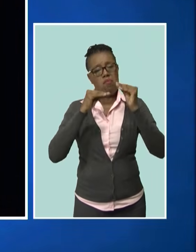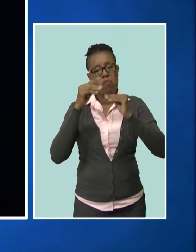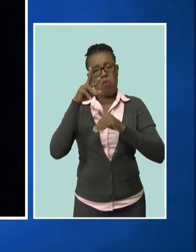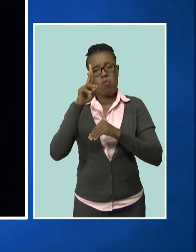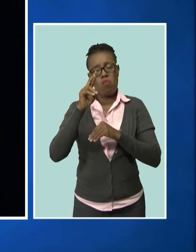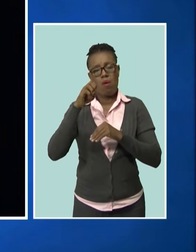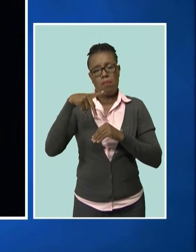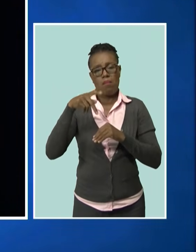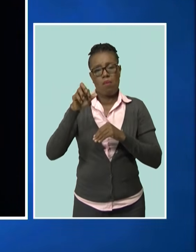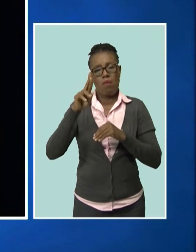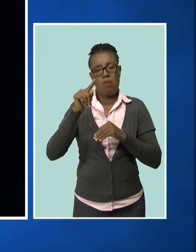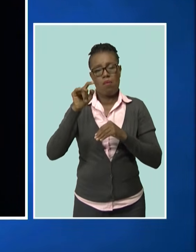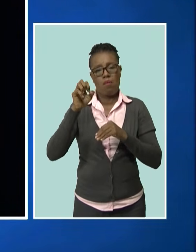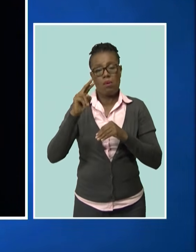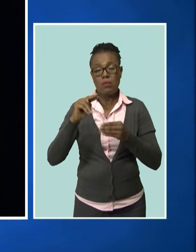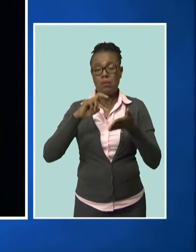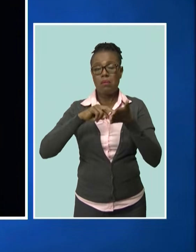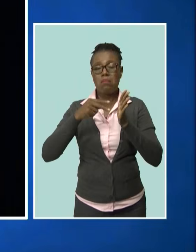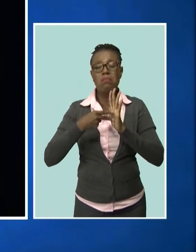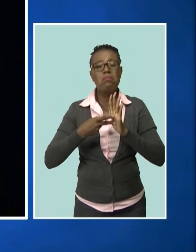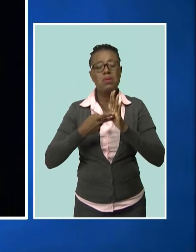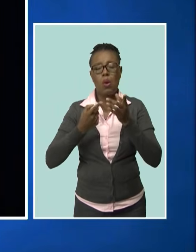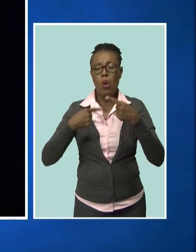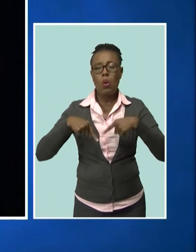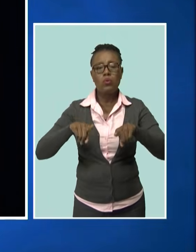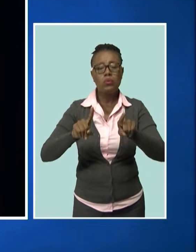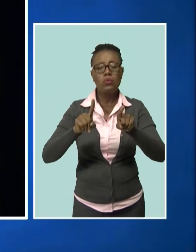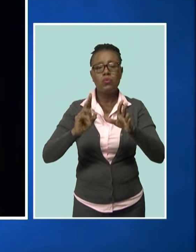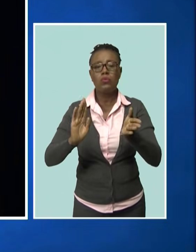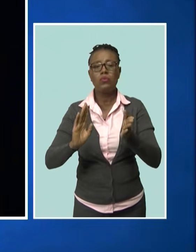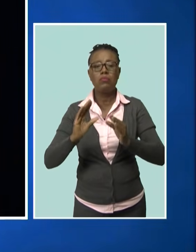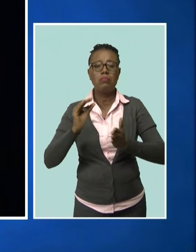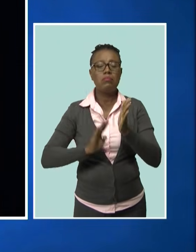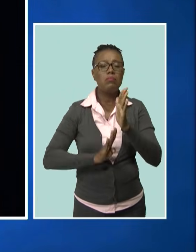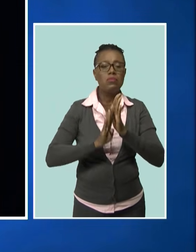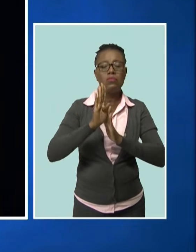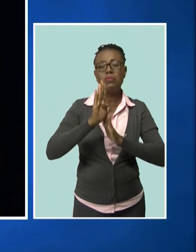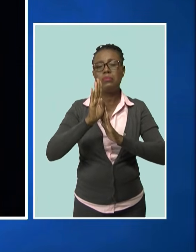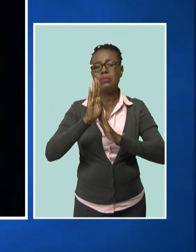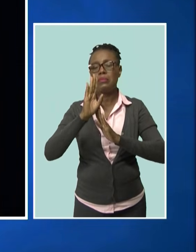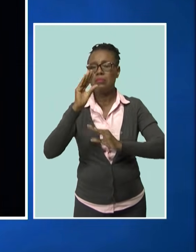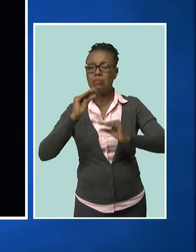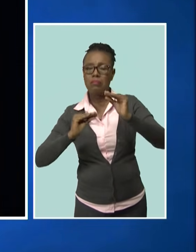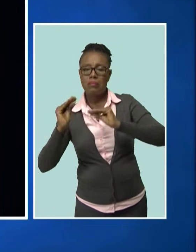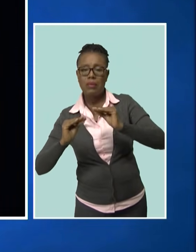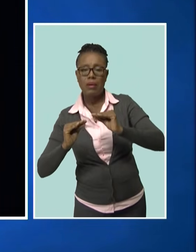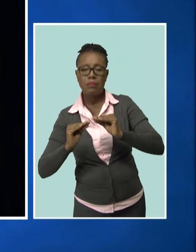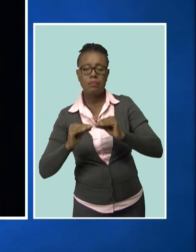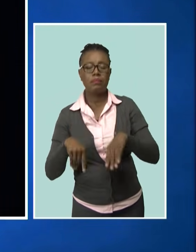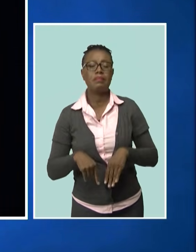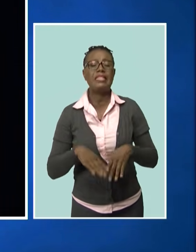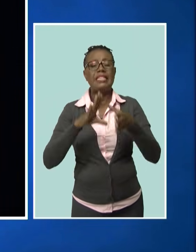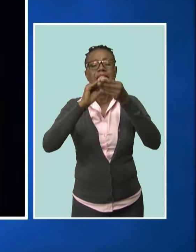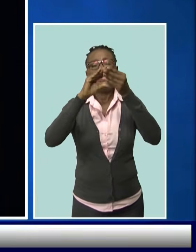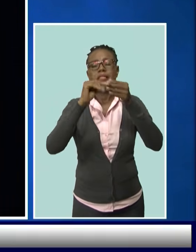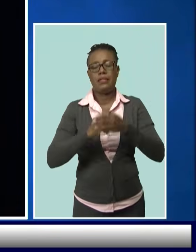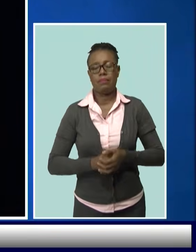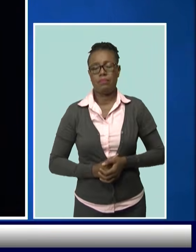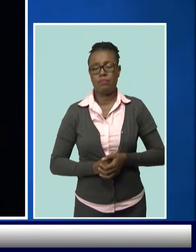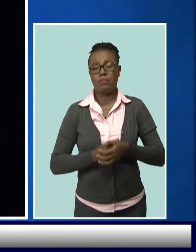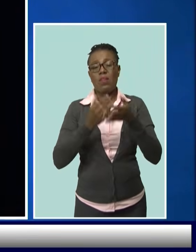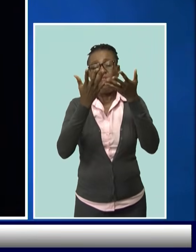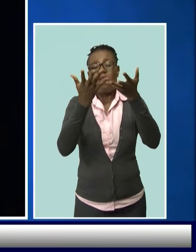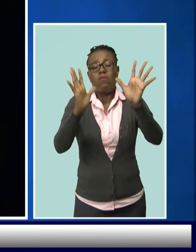journey through development and historical corrections. He ended with a powerful quote. To conclude, I would like to